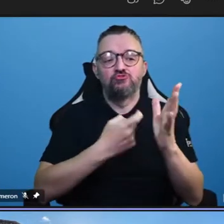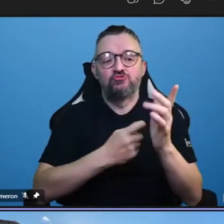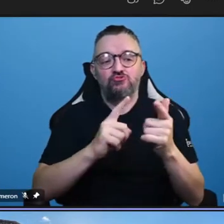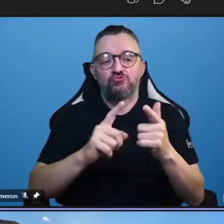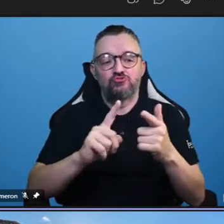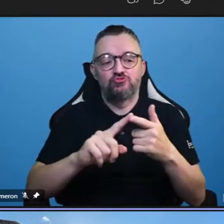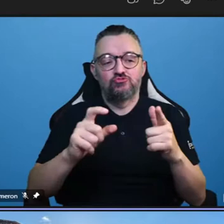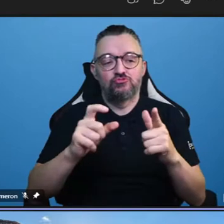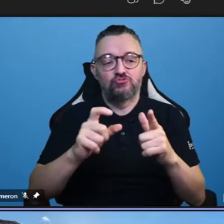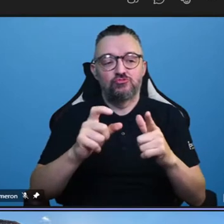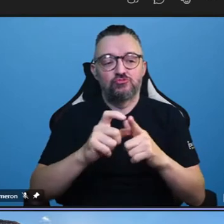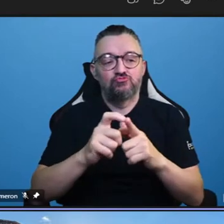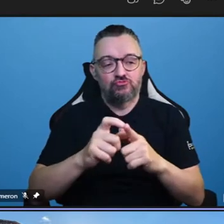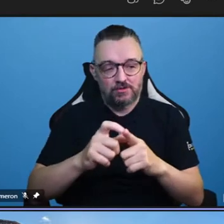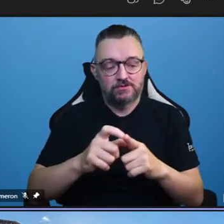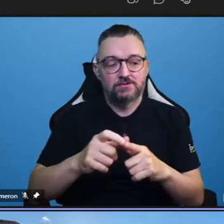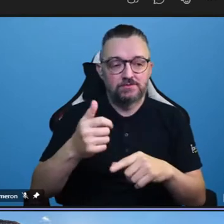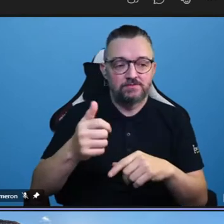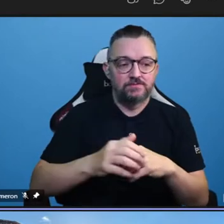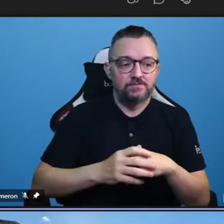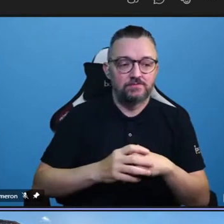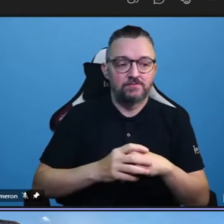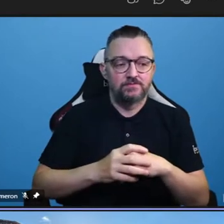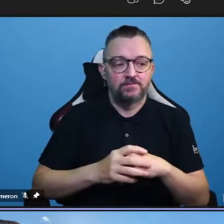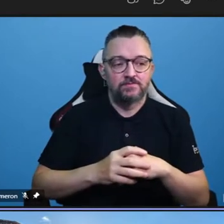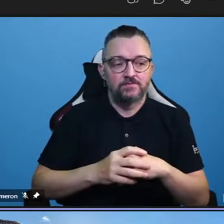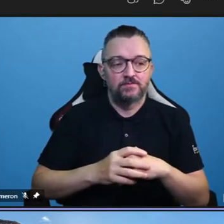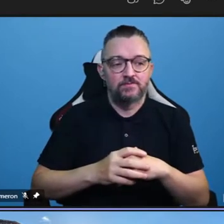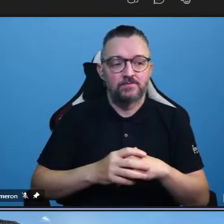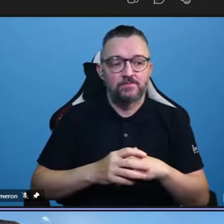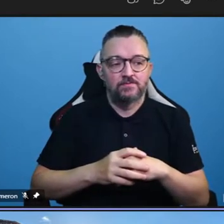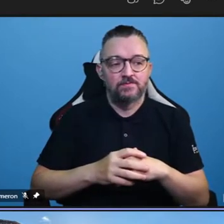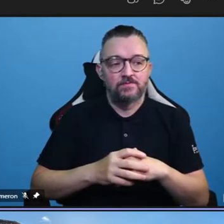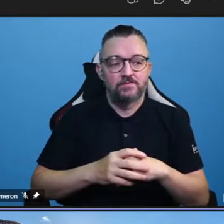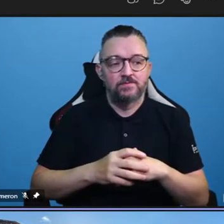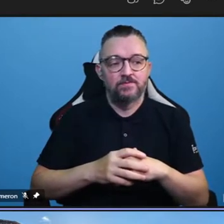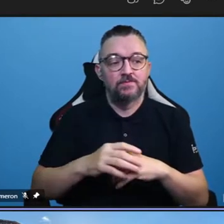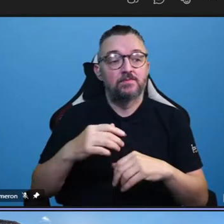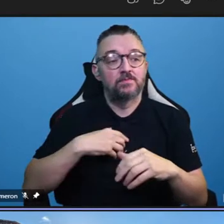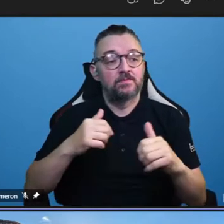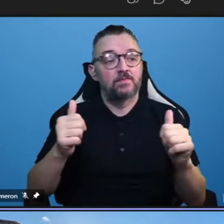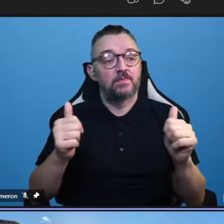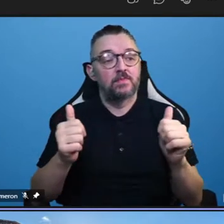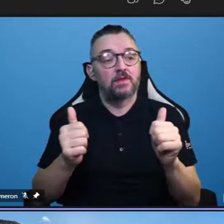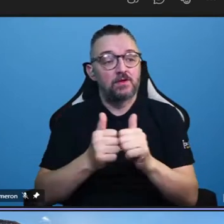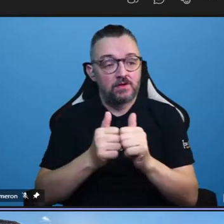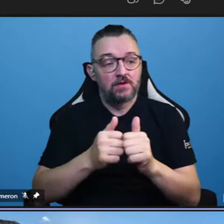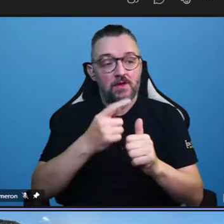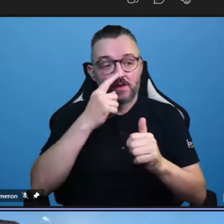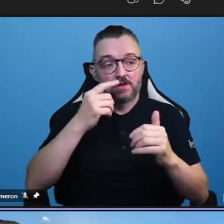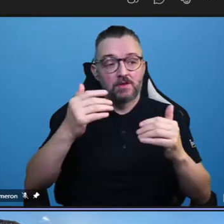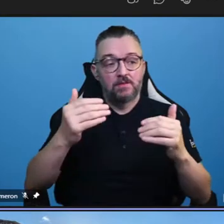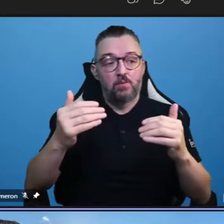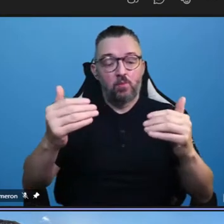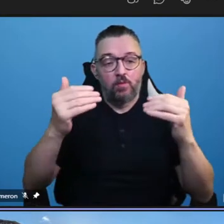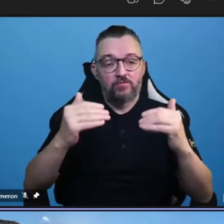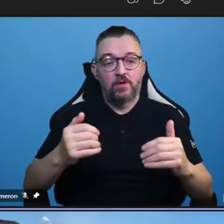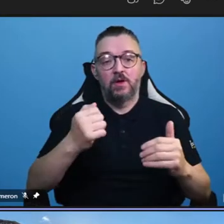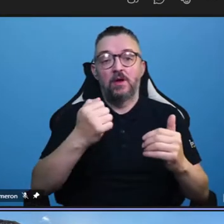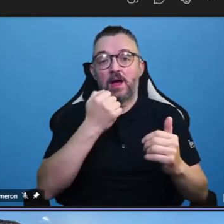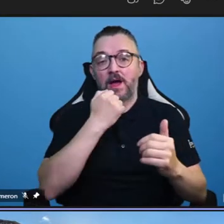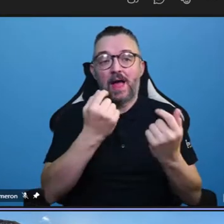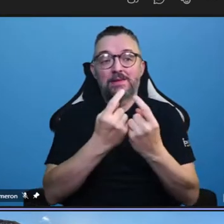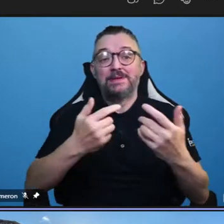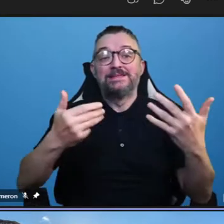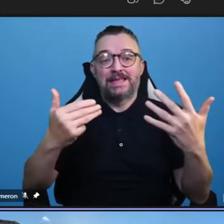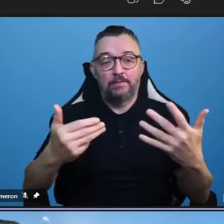Jared. Okay, so if we're all in agreement with that, we can move on to item 9, which is urgent business, but I have no